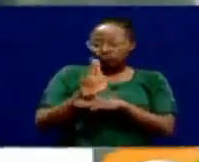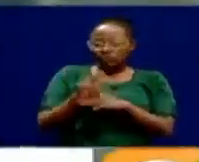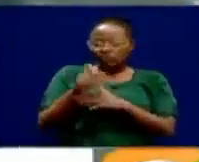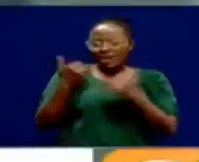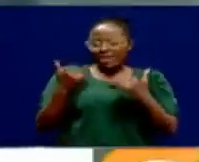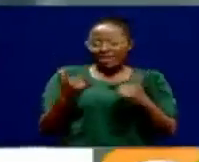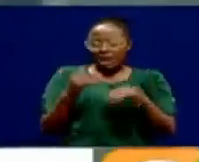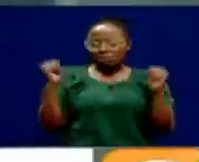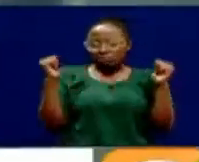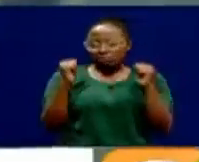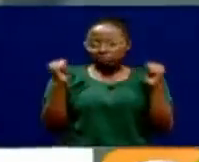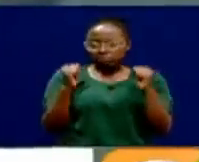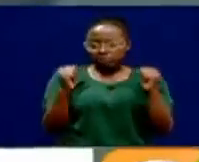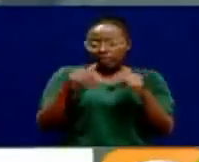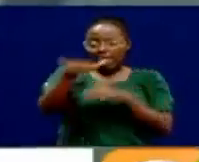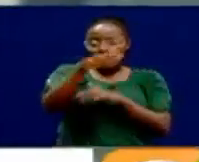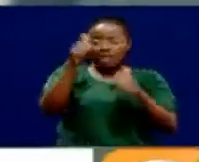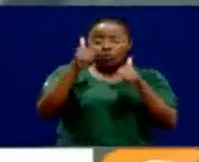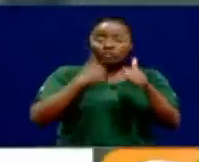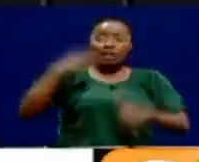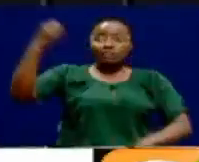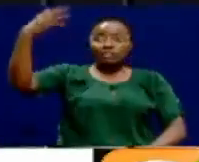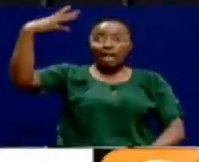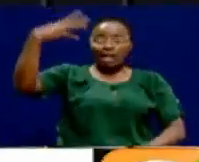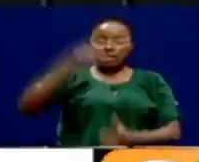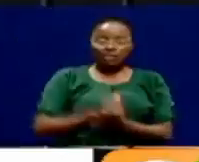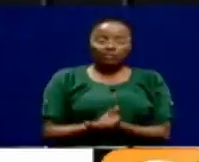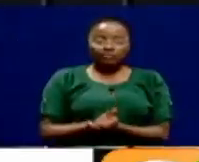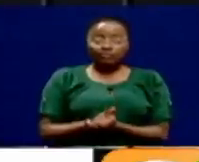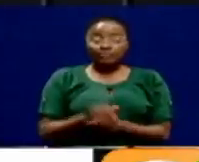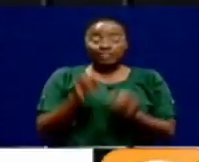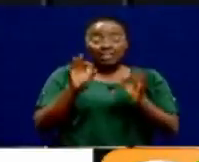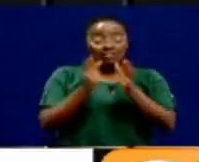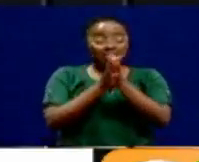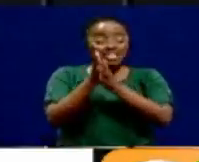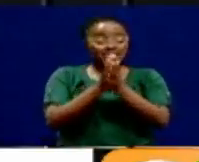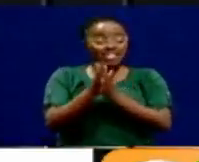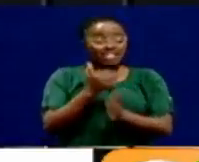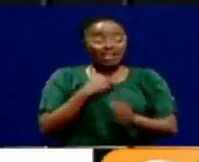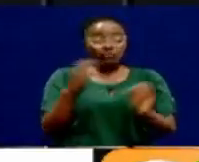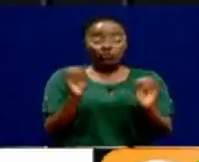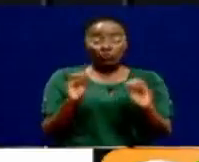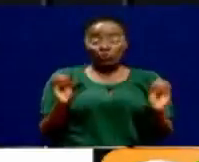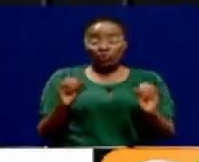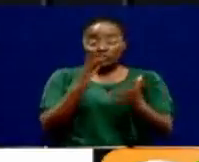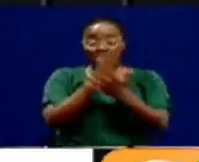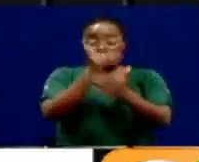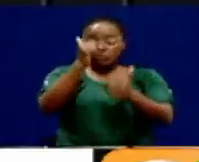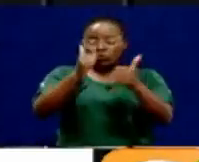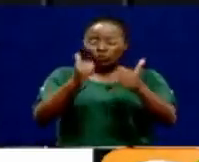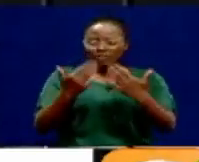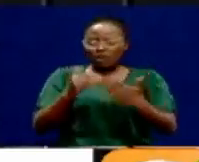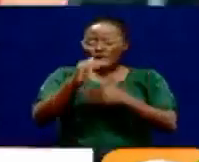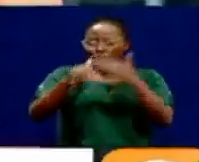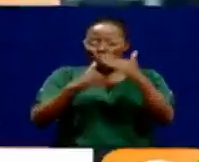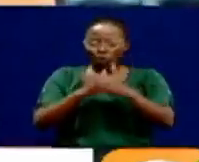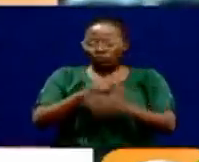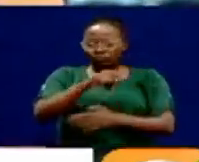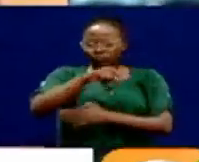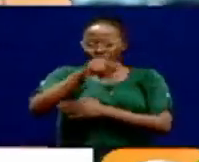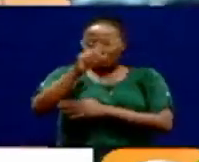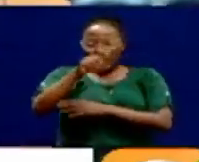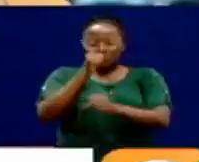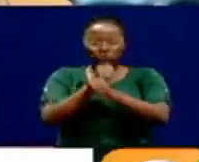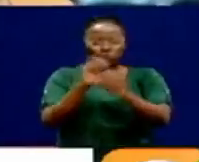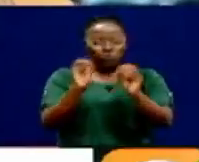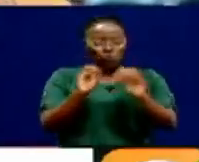winter season in the tropics. You don't have to if you're not interested. You know, it's not something all of us have to do. What